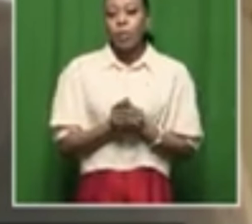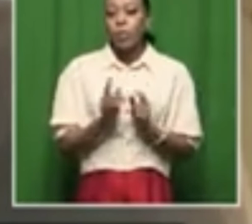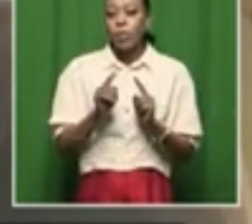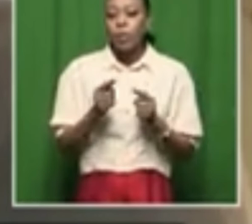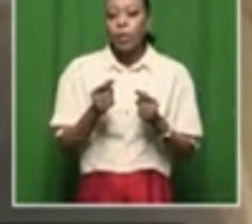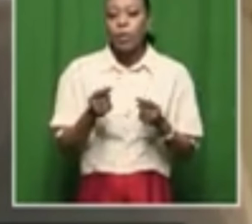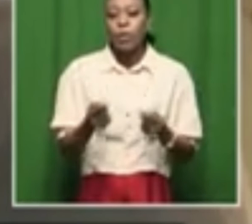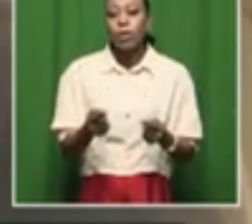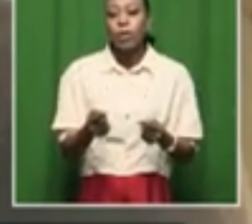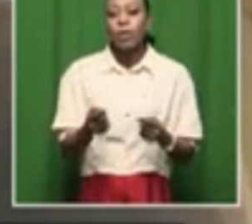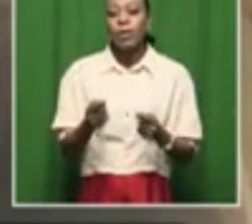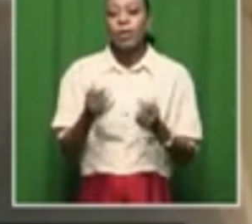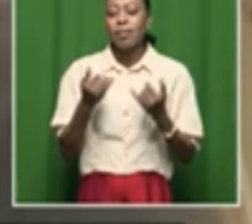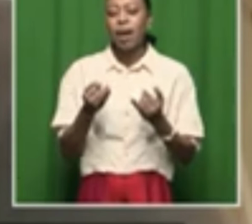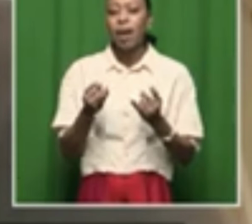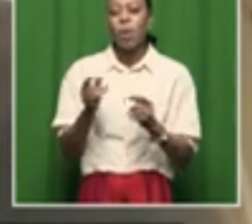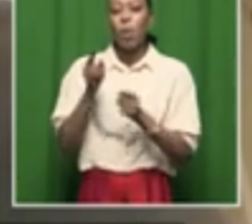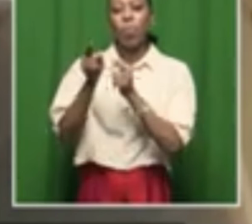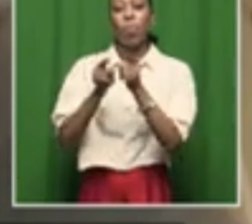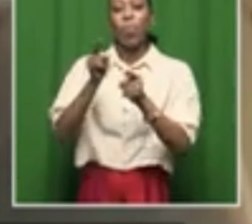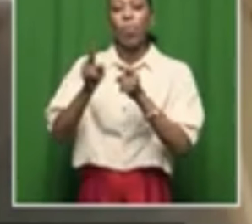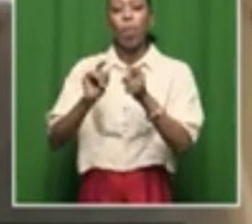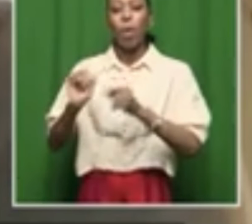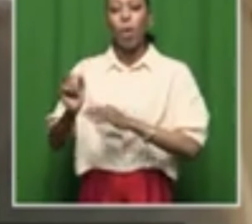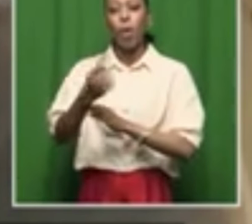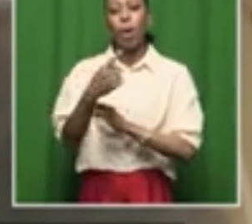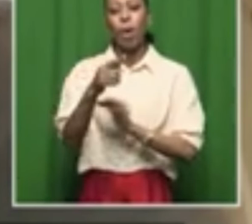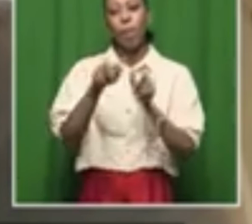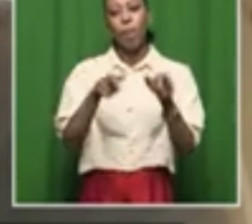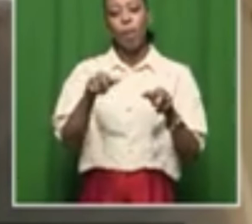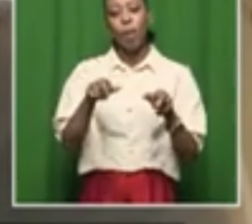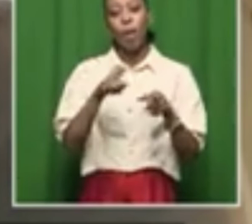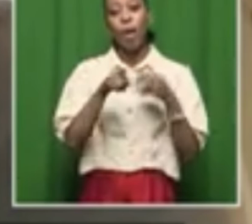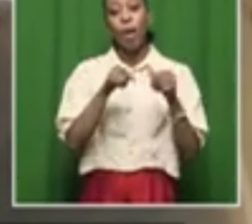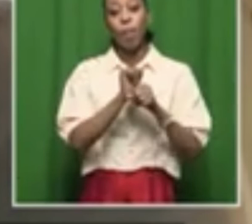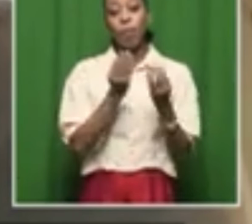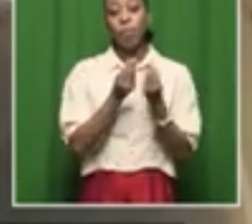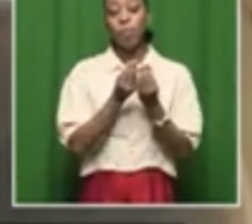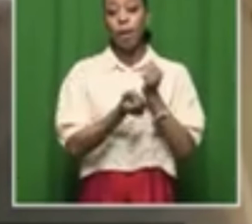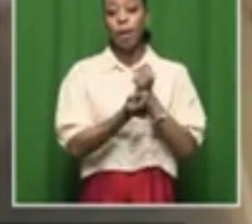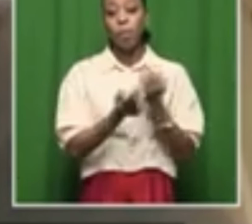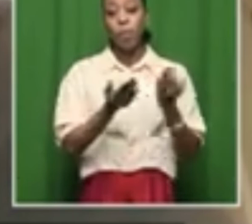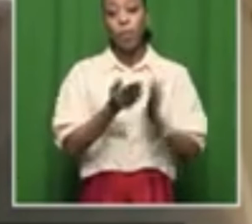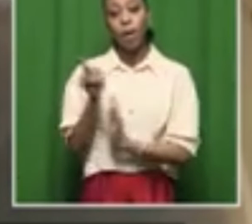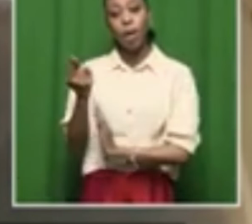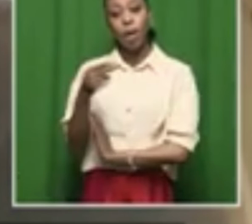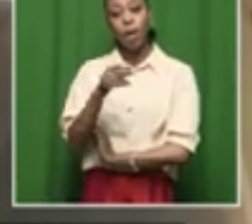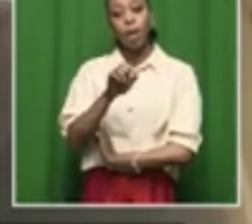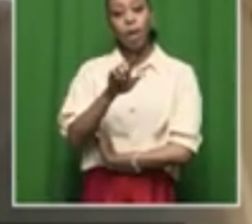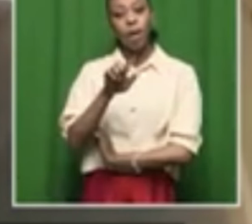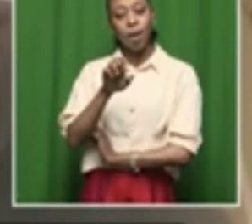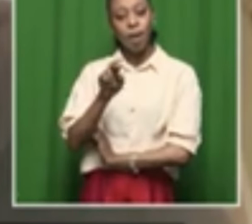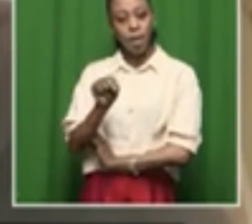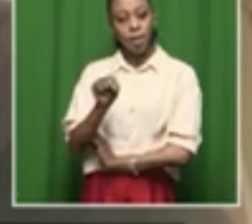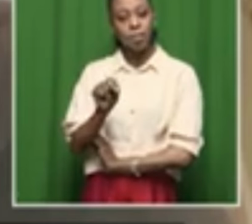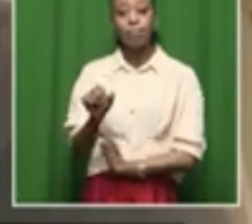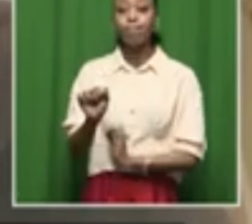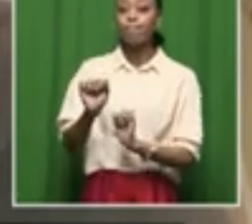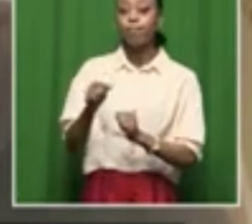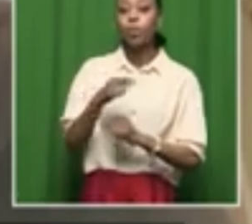condemn the whole public healthcare system because of what happened in Helen Joseph. Because, Leanne, there